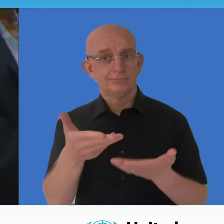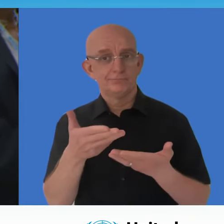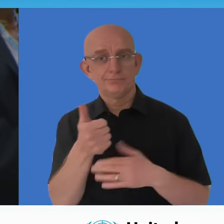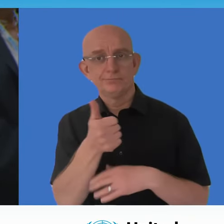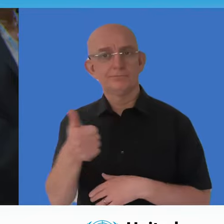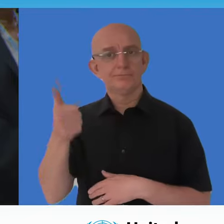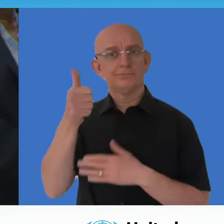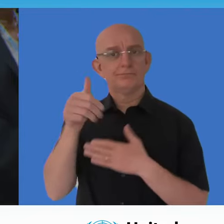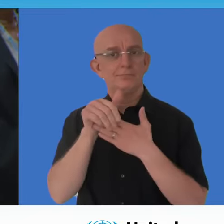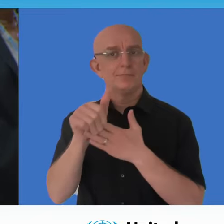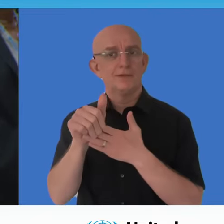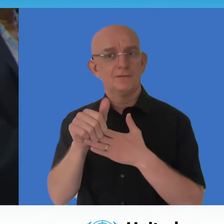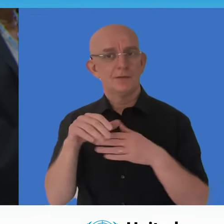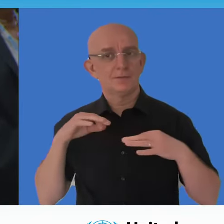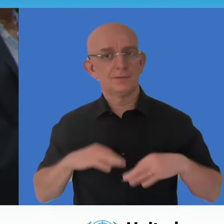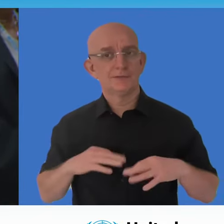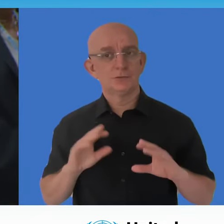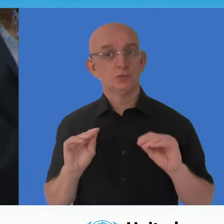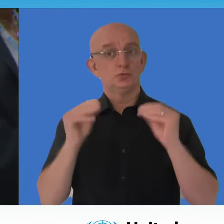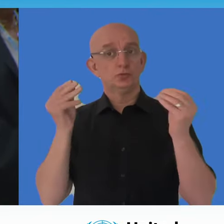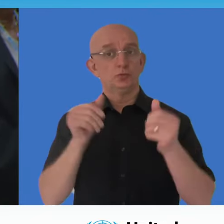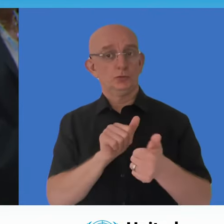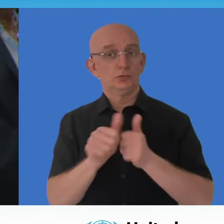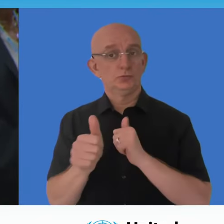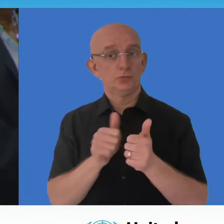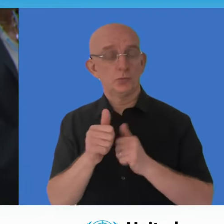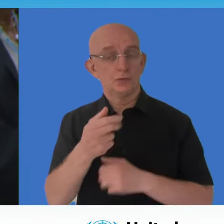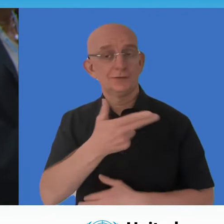Sport from Indonesia.